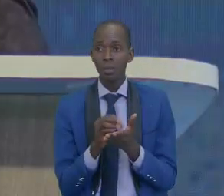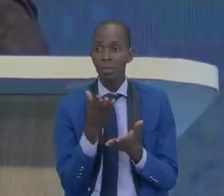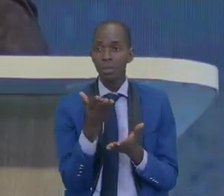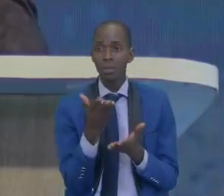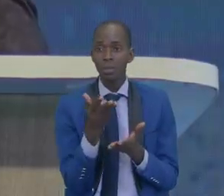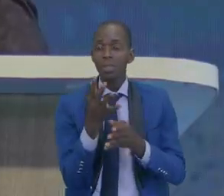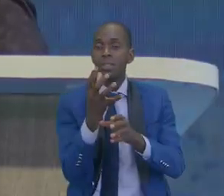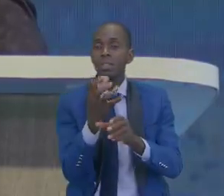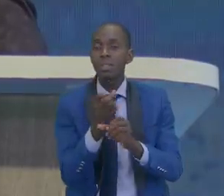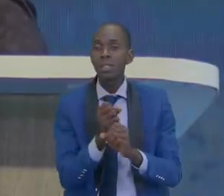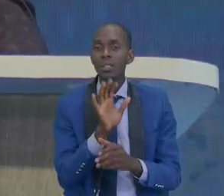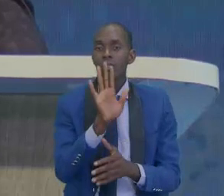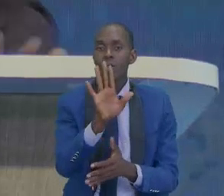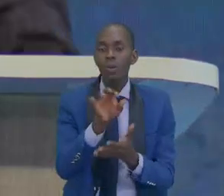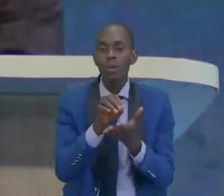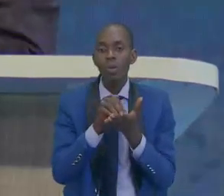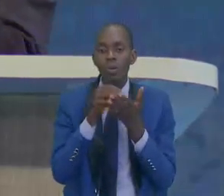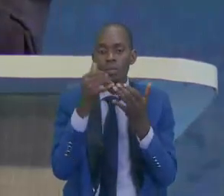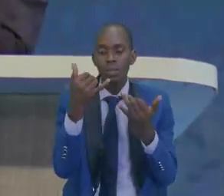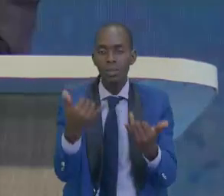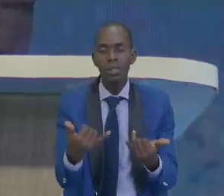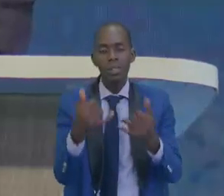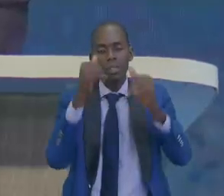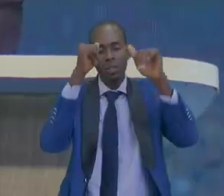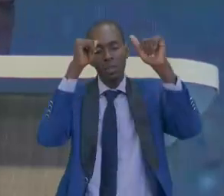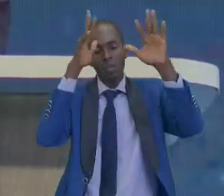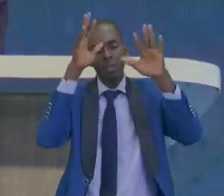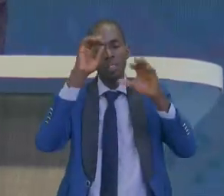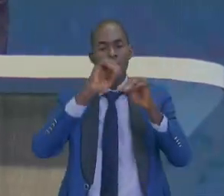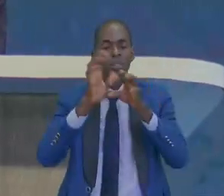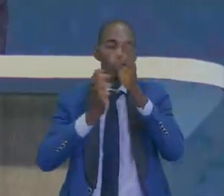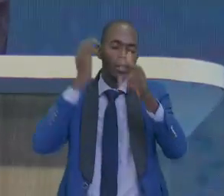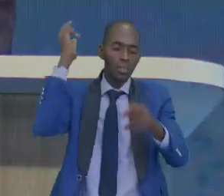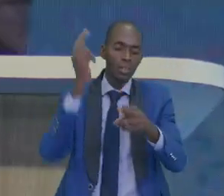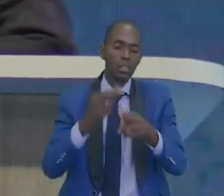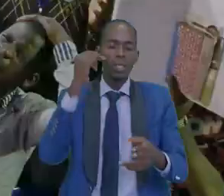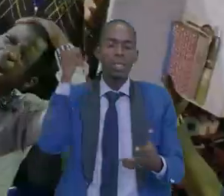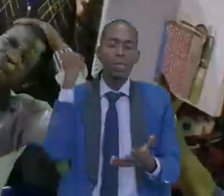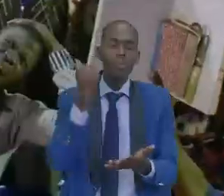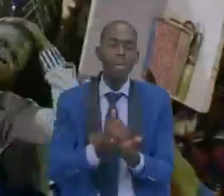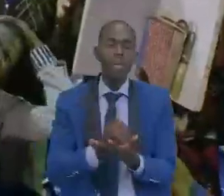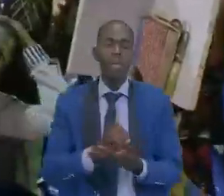Get your own. Father, in Jesus' name,